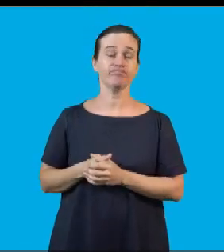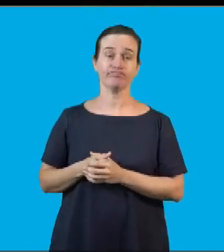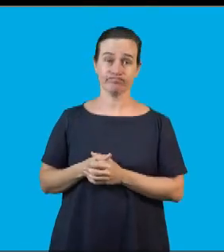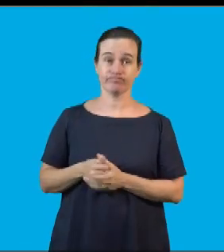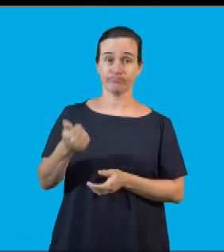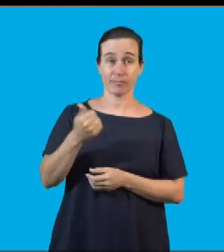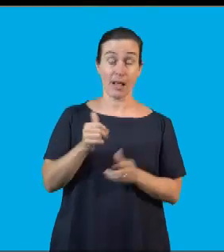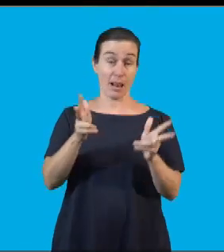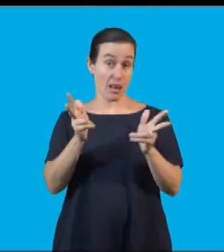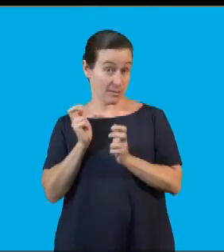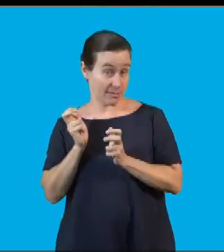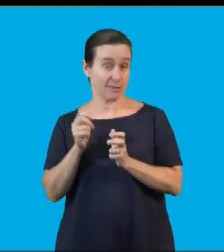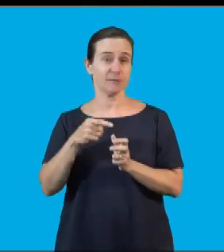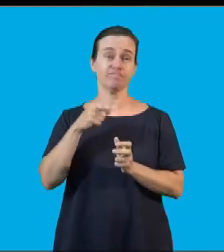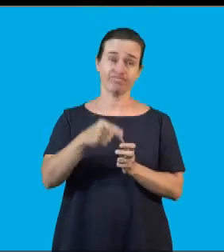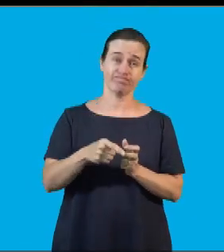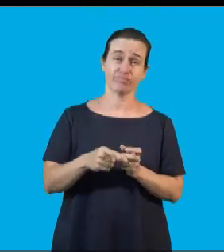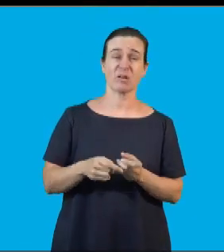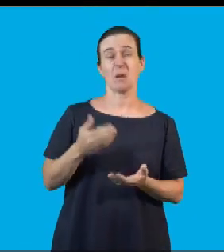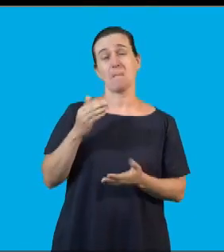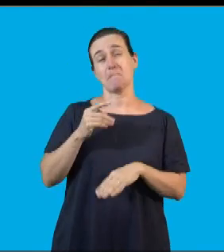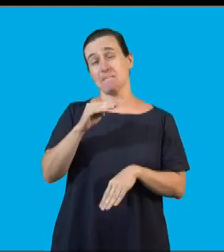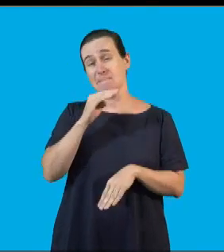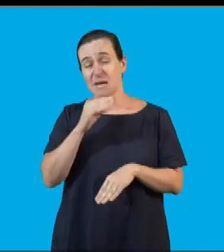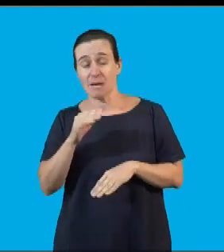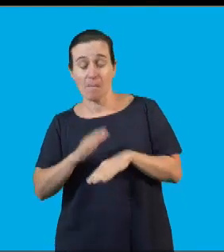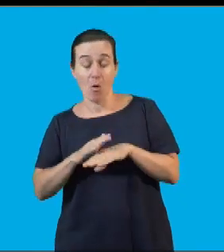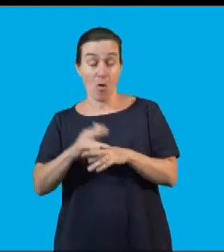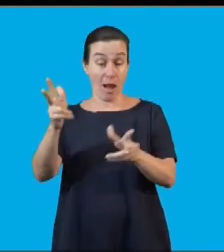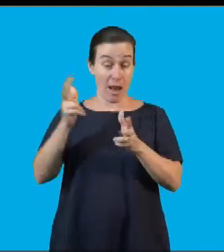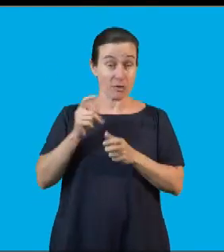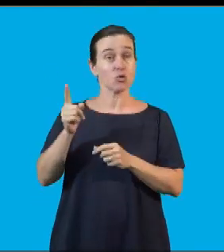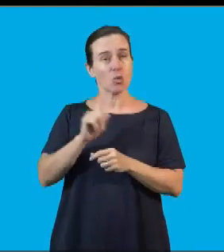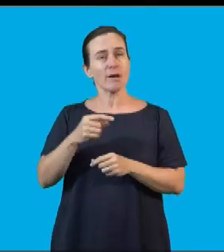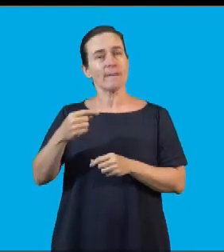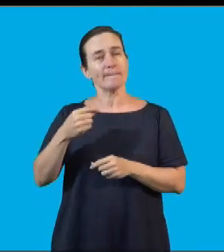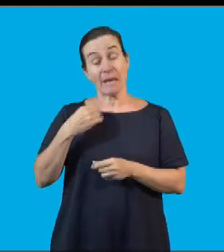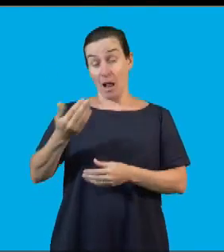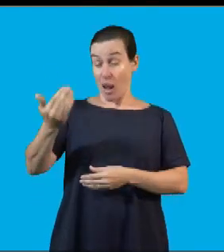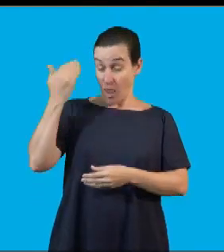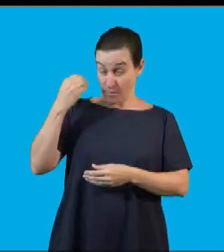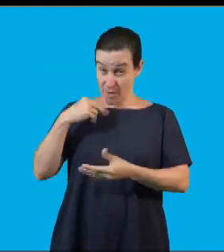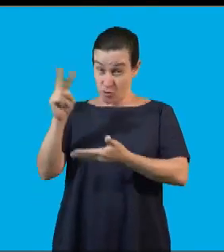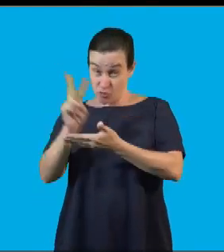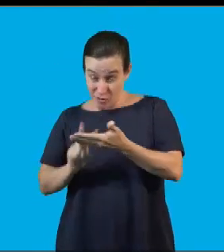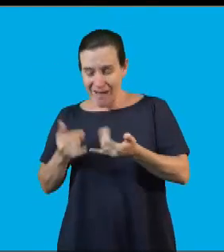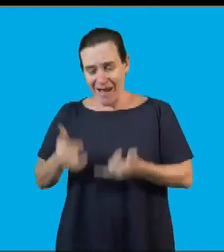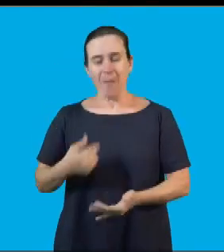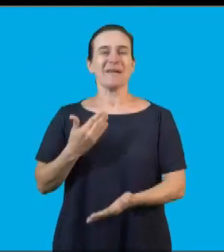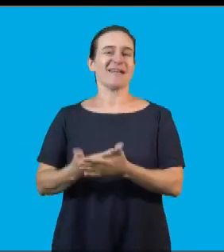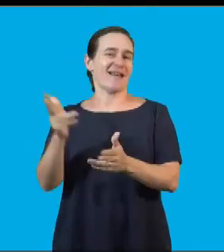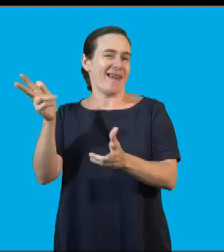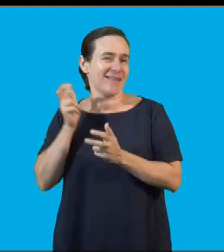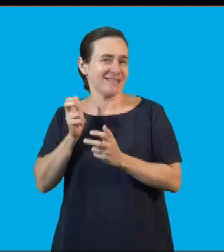Listening, that is, and perhaps more specifically, listening to things you might once have read instead. This links to